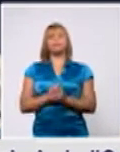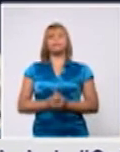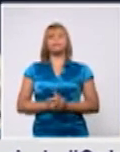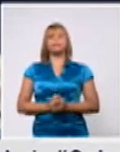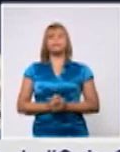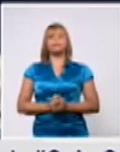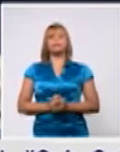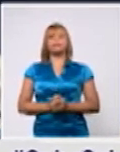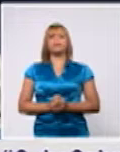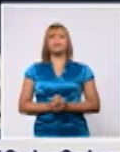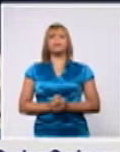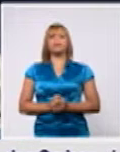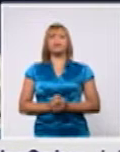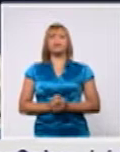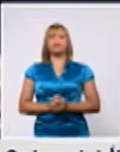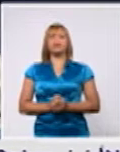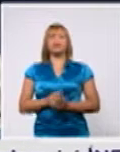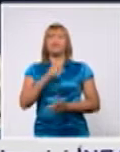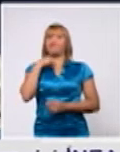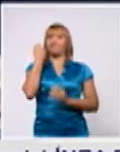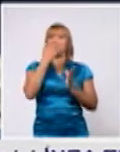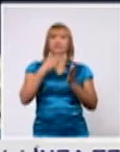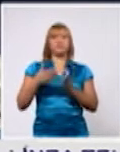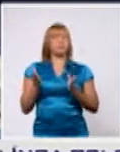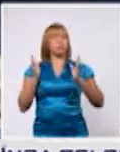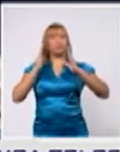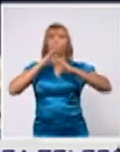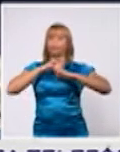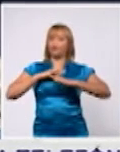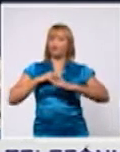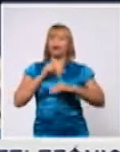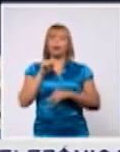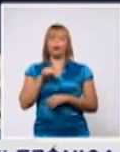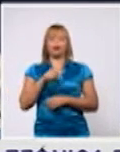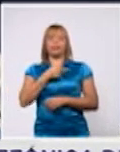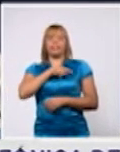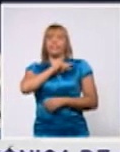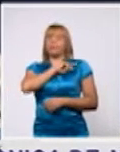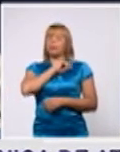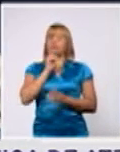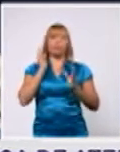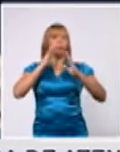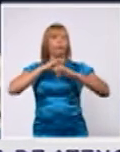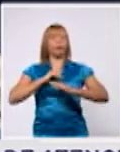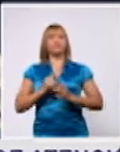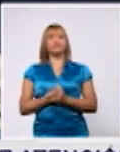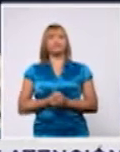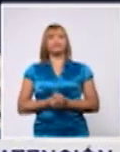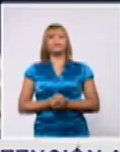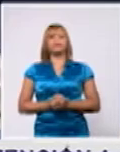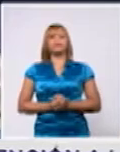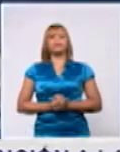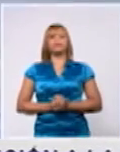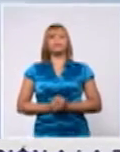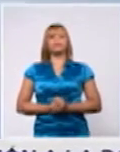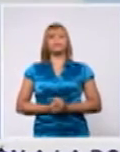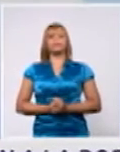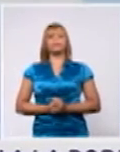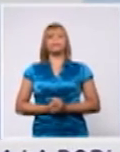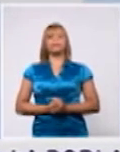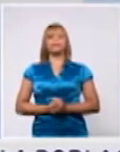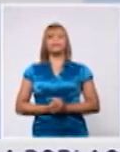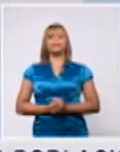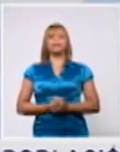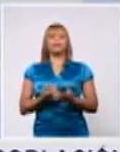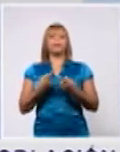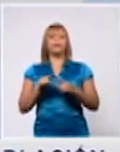2.73 per 100,000 inhabitants over the last 15 days, higher than yesterday's